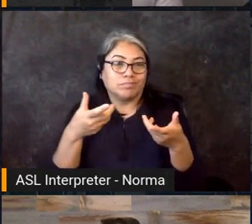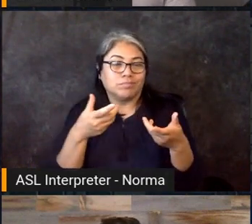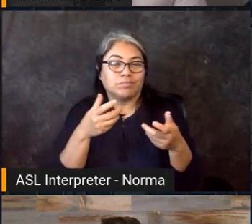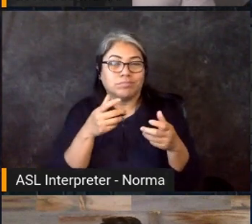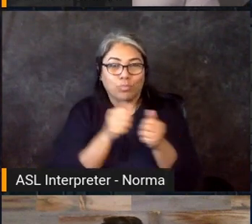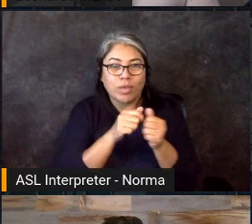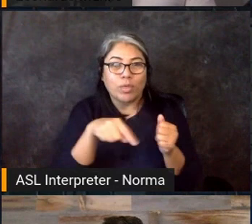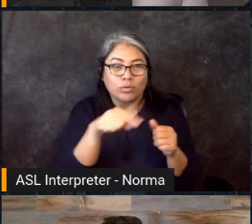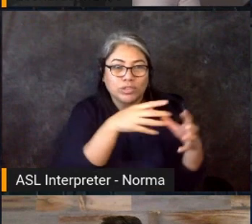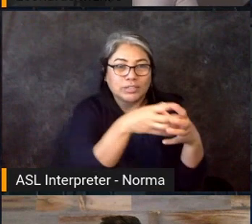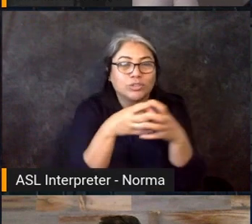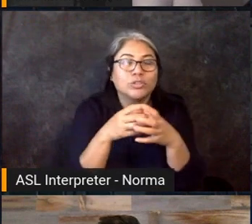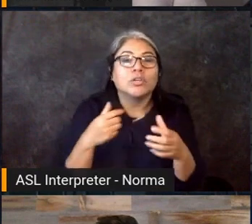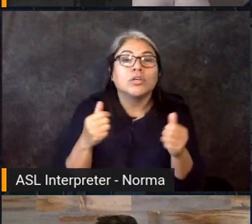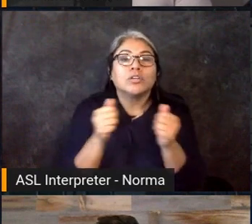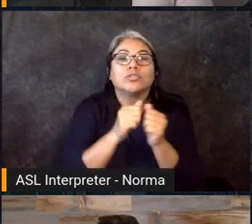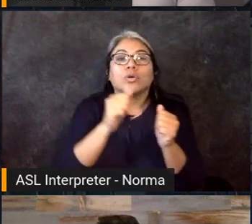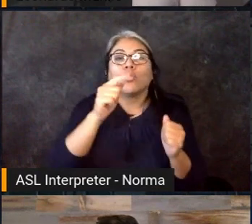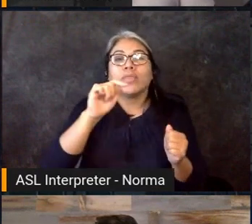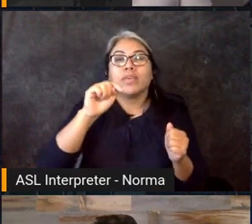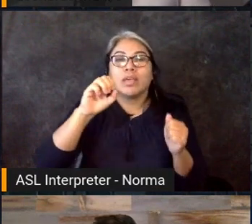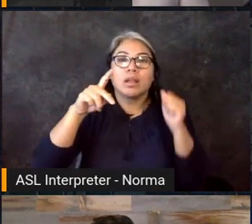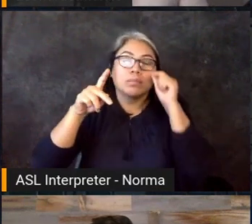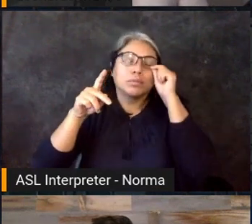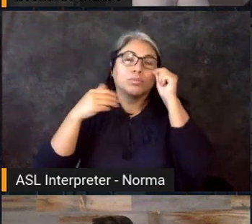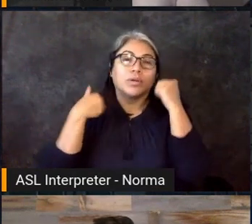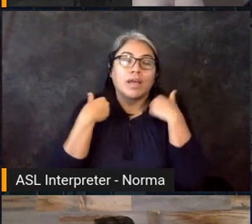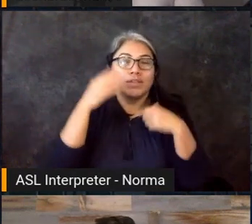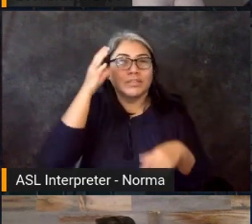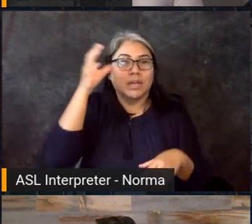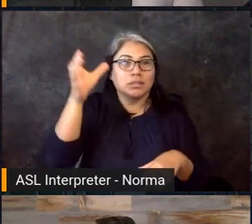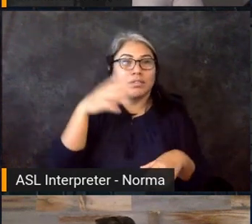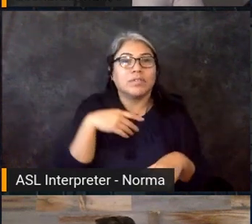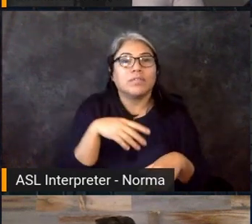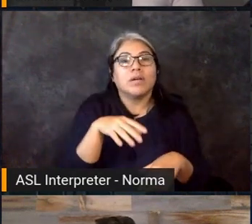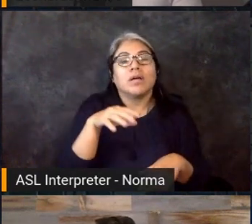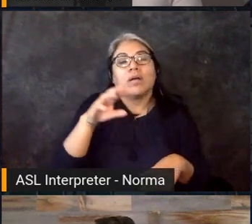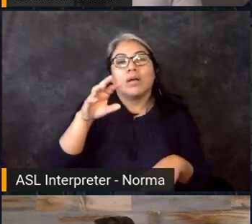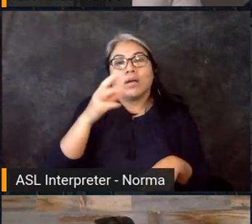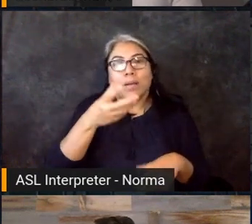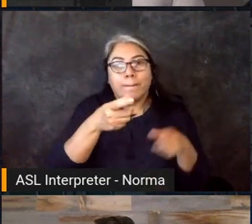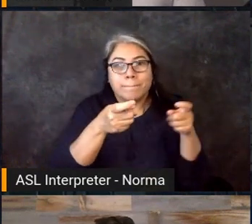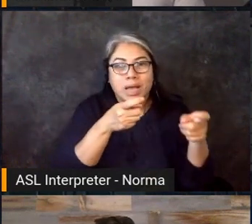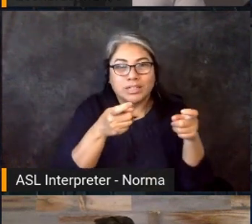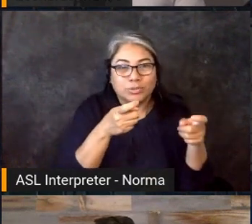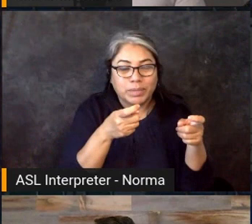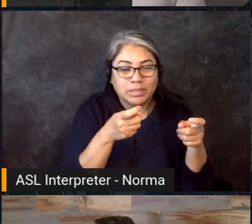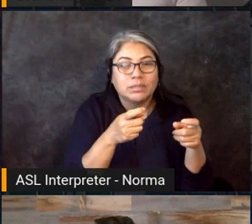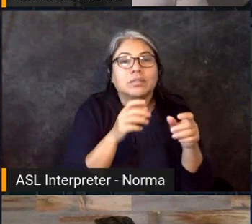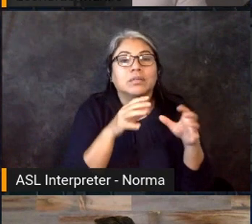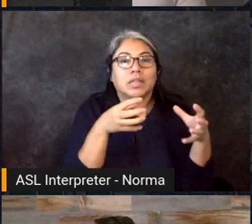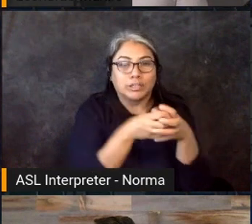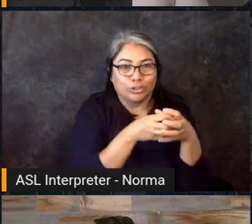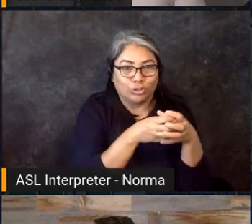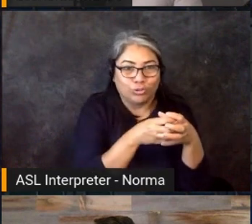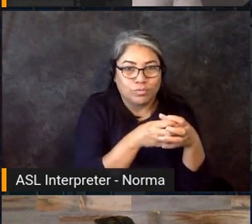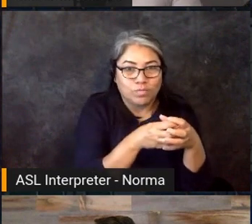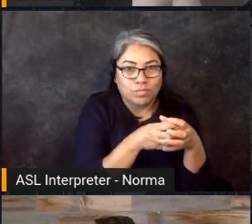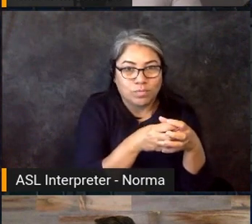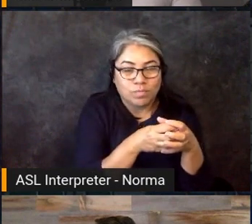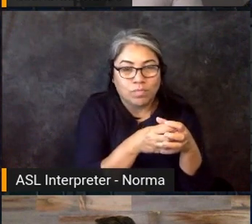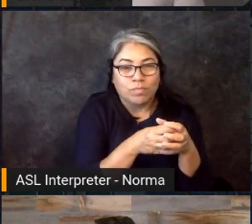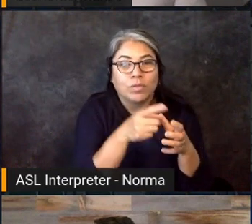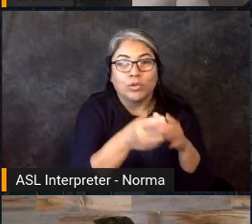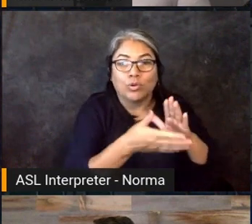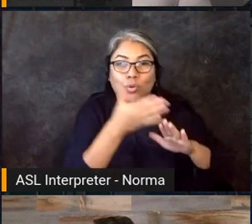this concept of management cluster and leaf cluster, okay? The management cluster is basically where you're running the